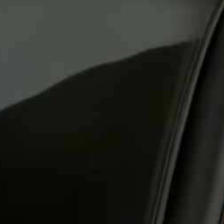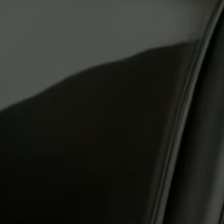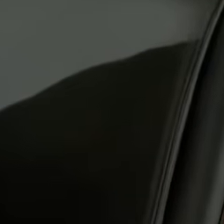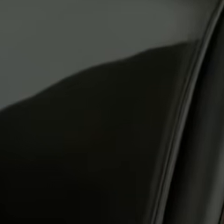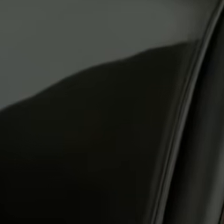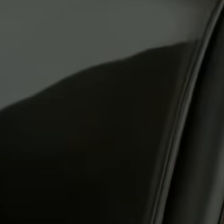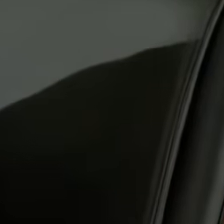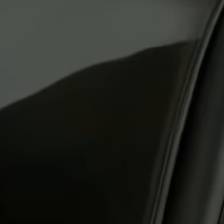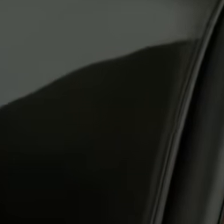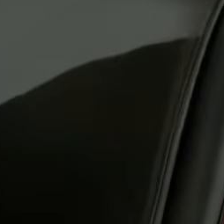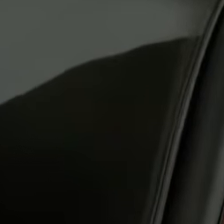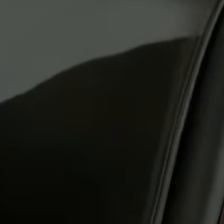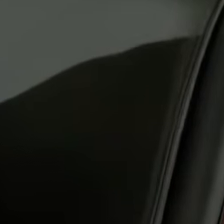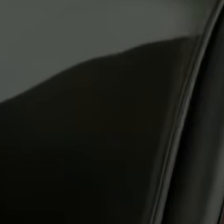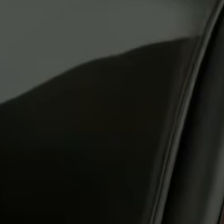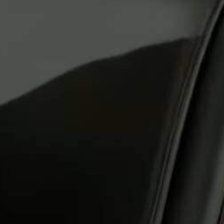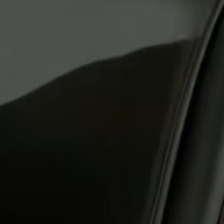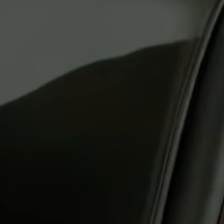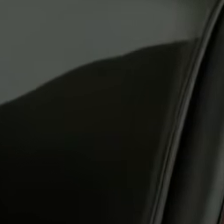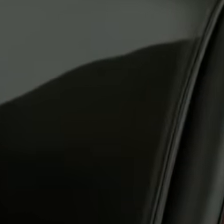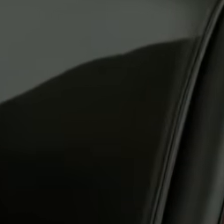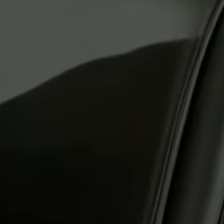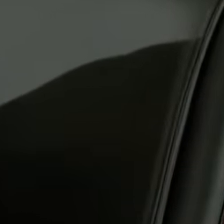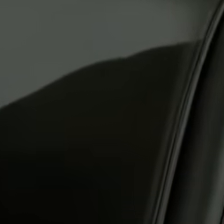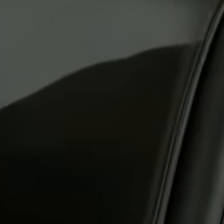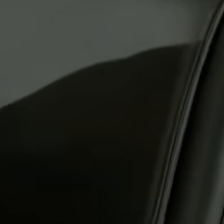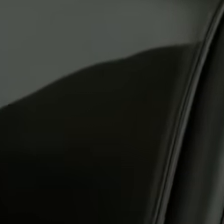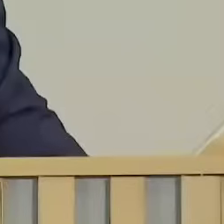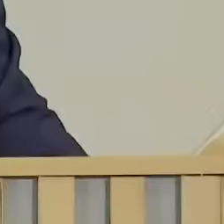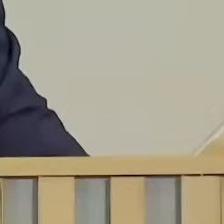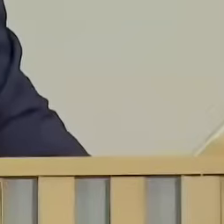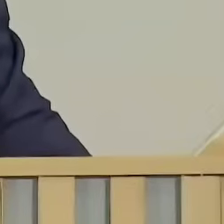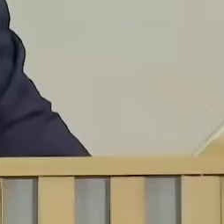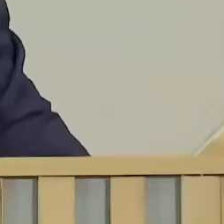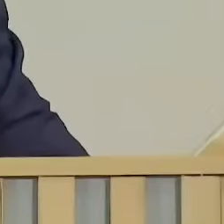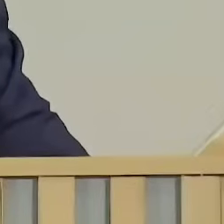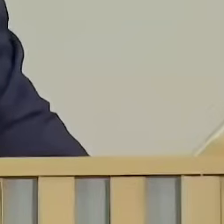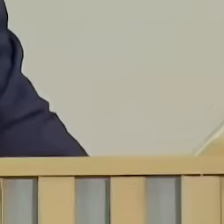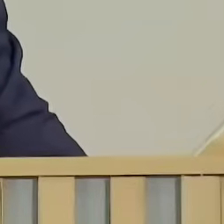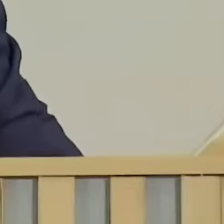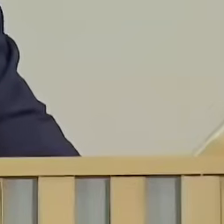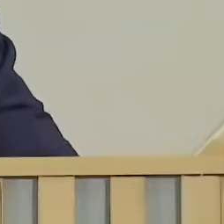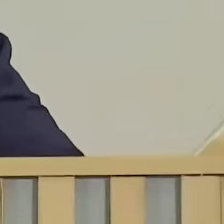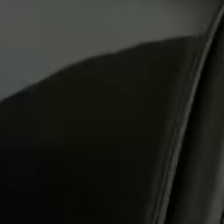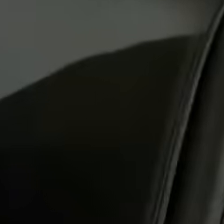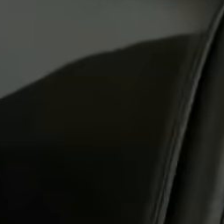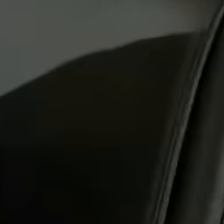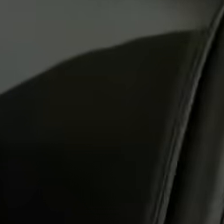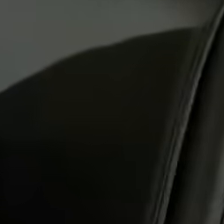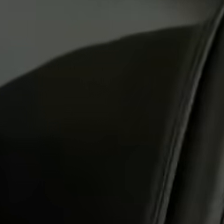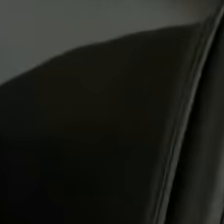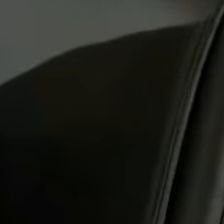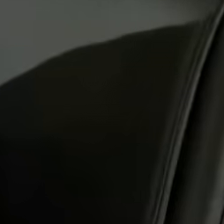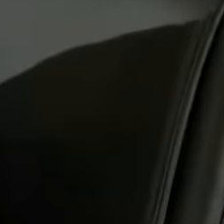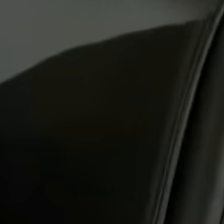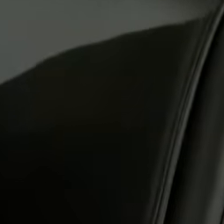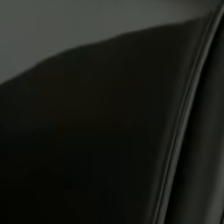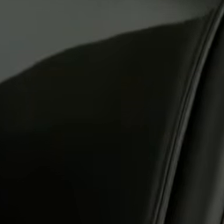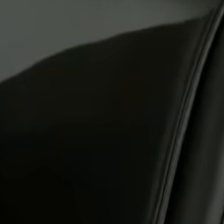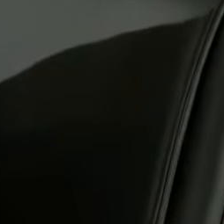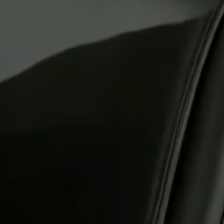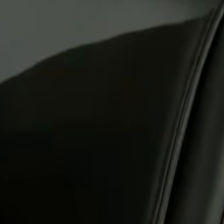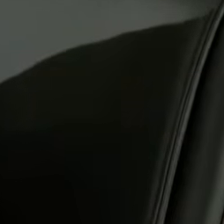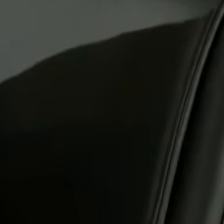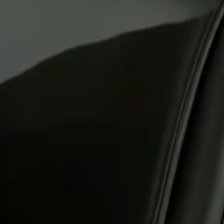the nomenclatures that are used in the statement. Am I correct? That is correct, Commissioner. Thank you.